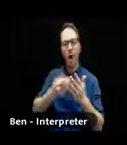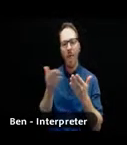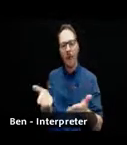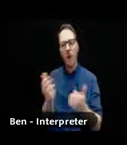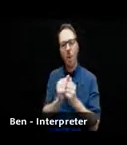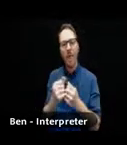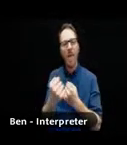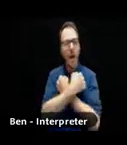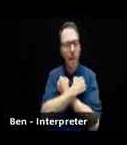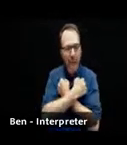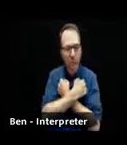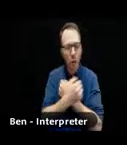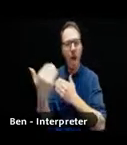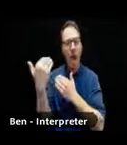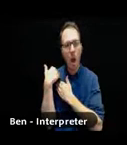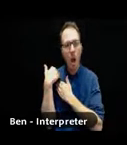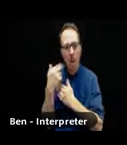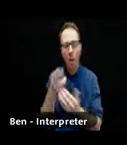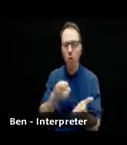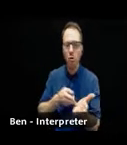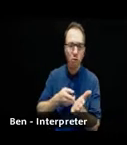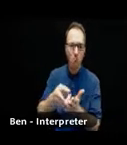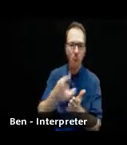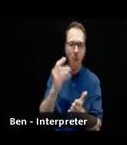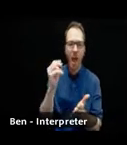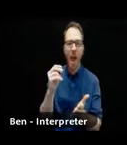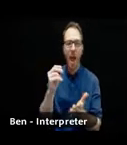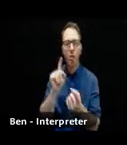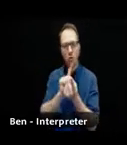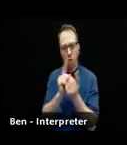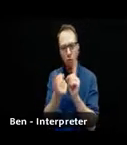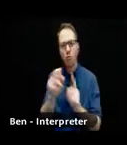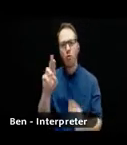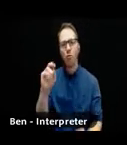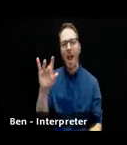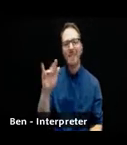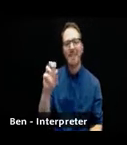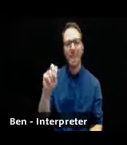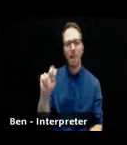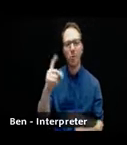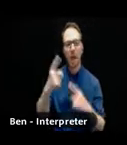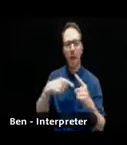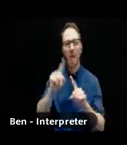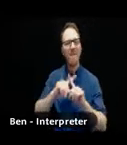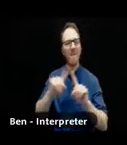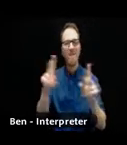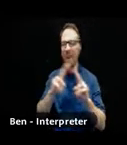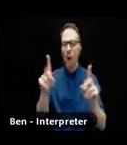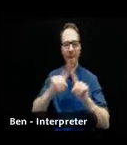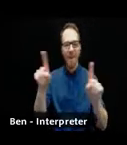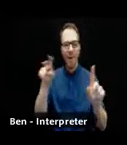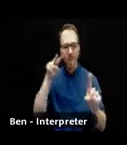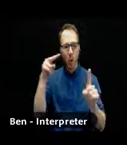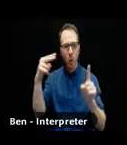compassion and accountability and truth and reconciliation about the very different views that we may